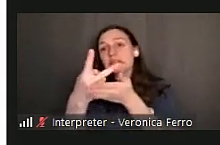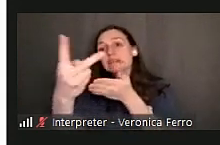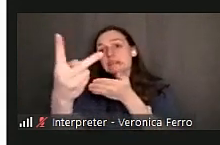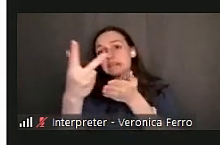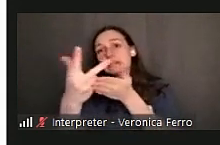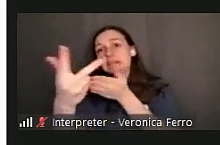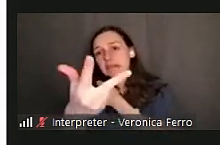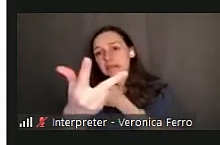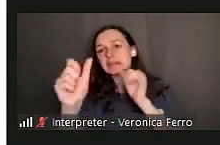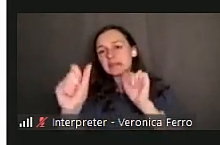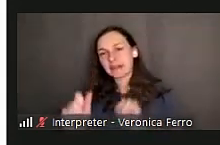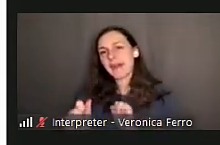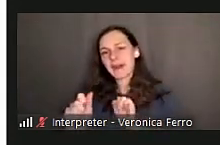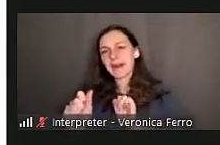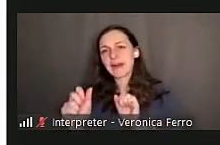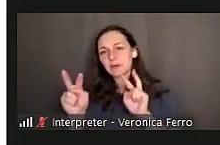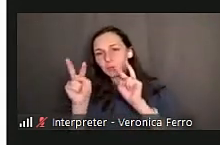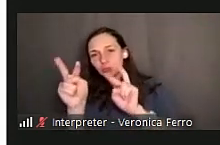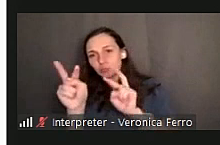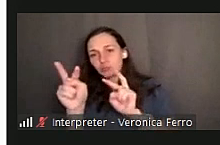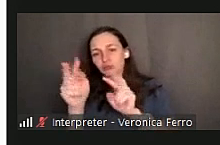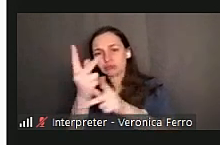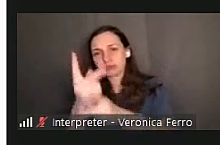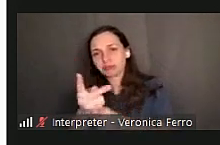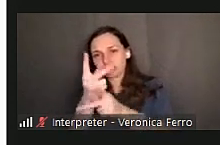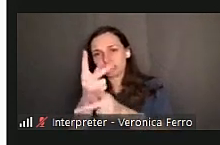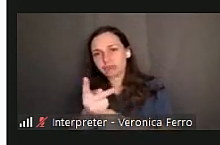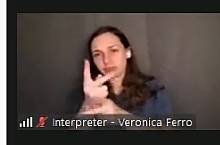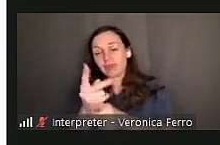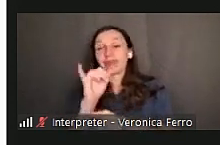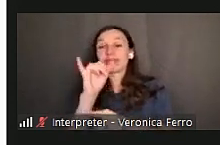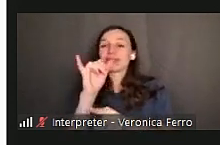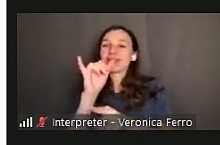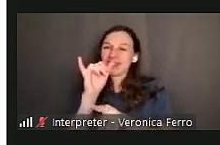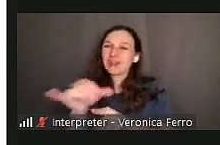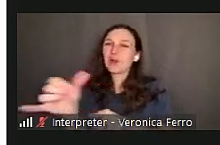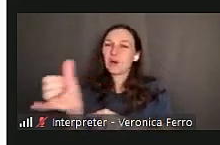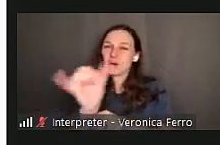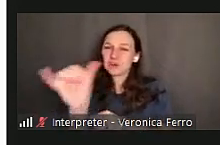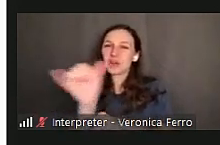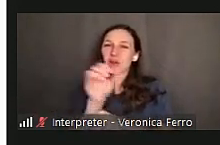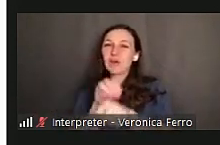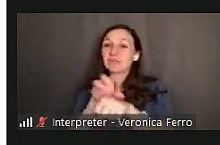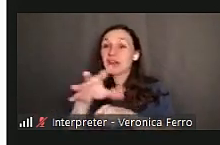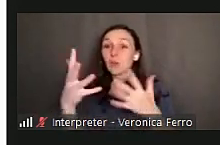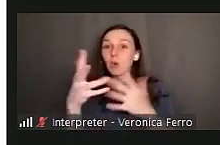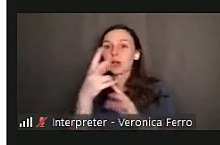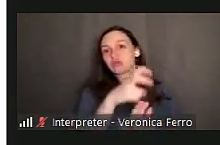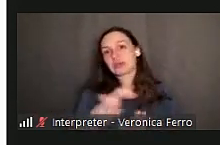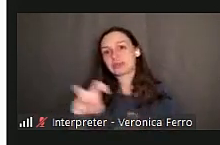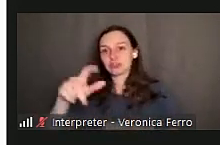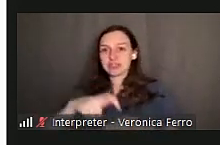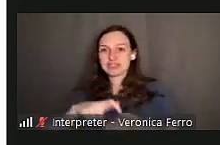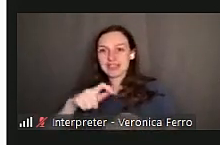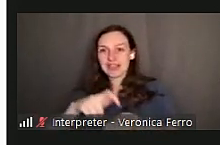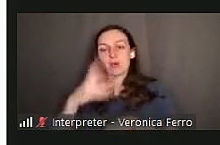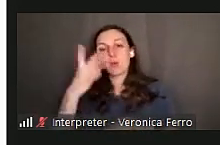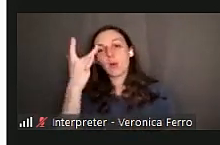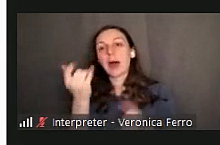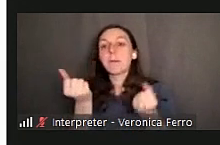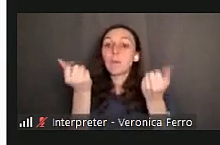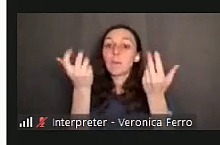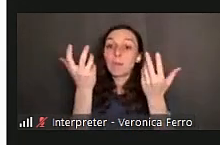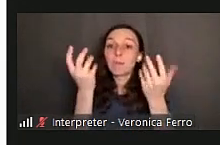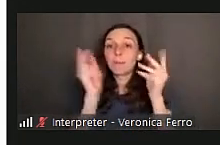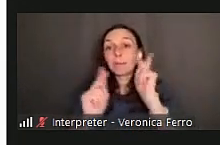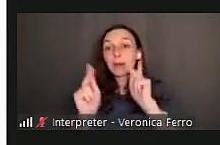fall is a transition time and it's really difficult to predict what's going to happen as more individuals move indoors and our behaviors